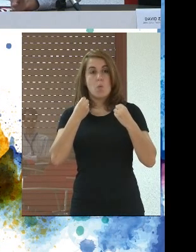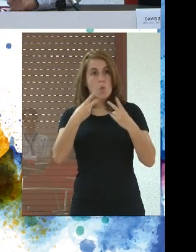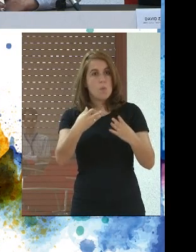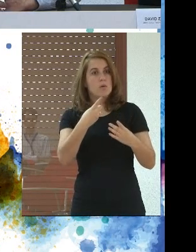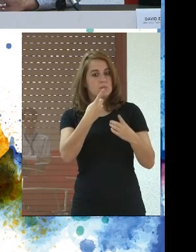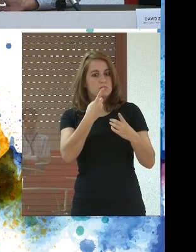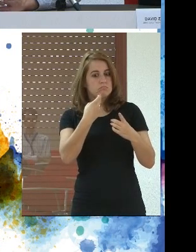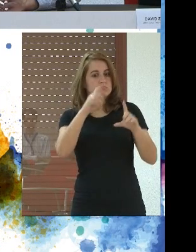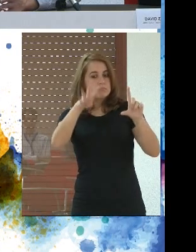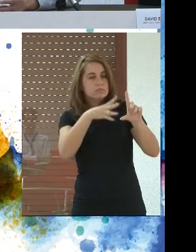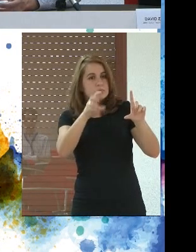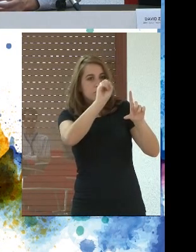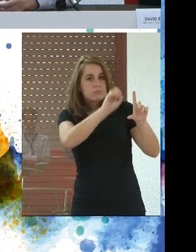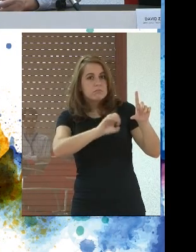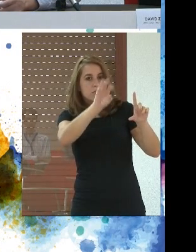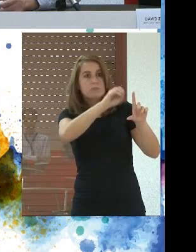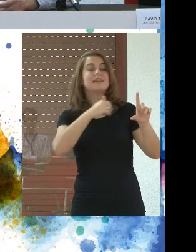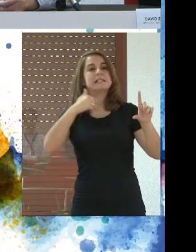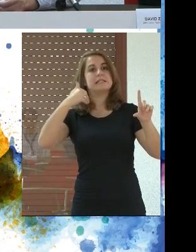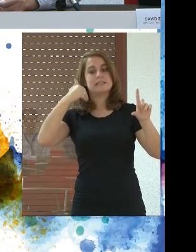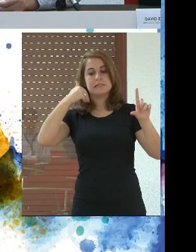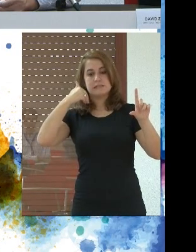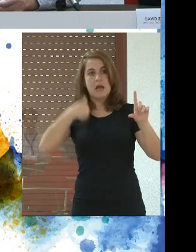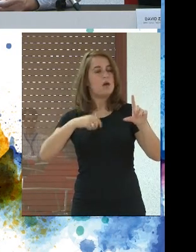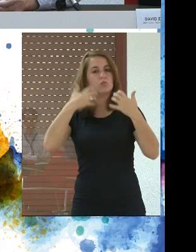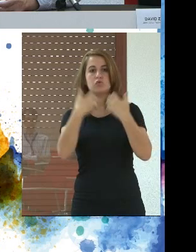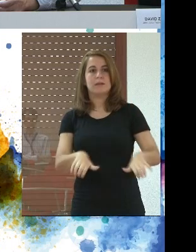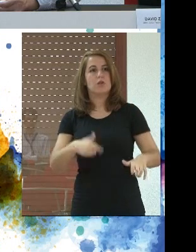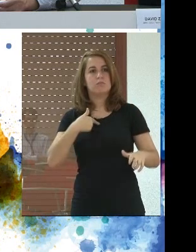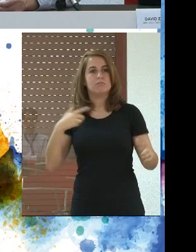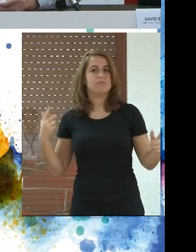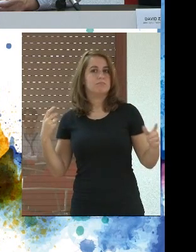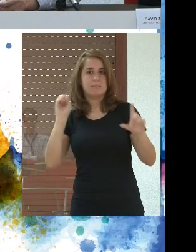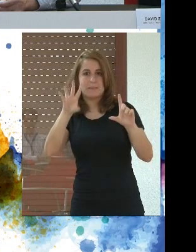the number of characters that are necessary for a hyperlink,